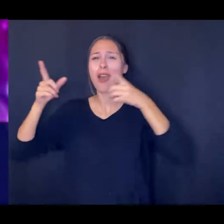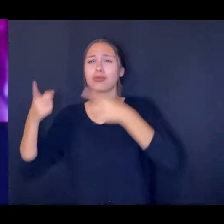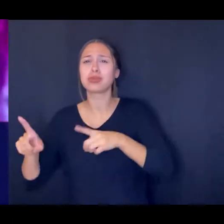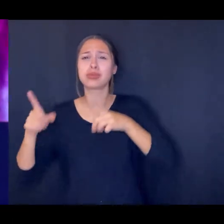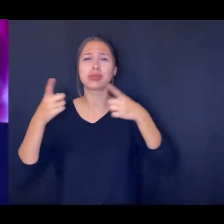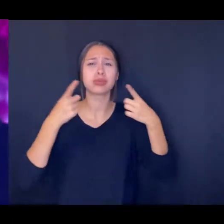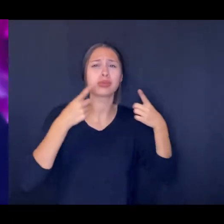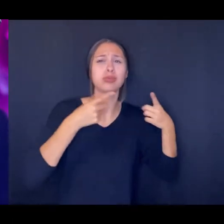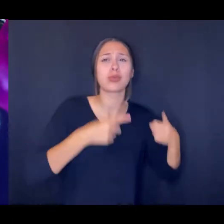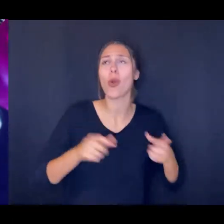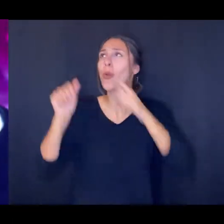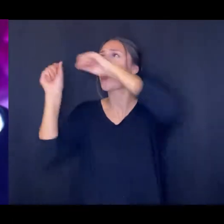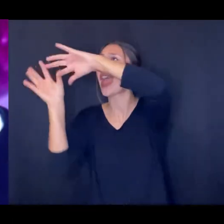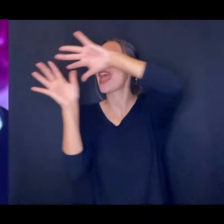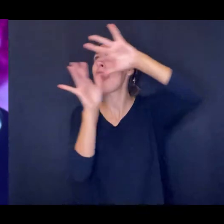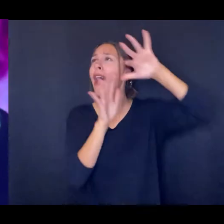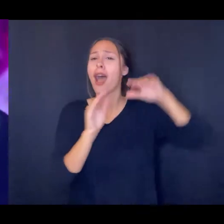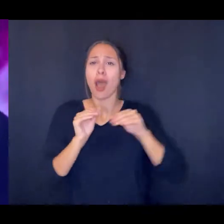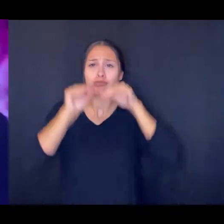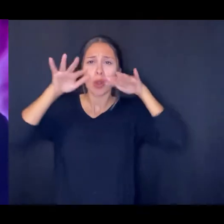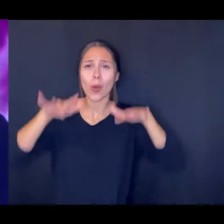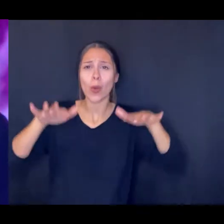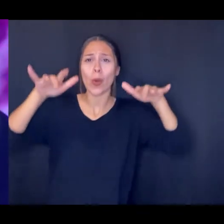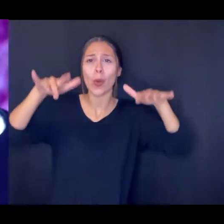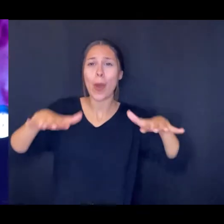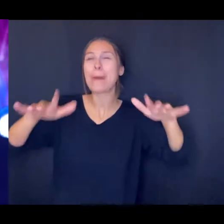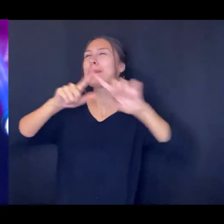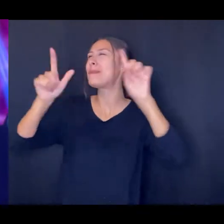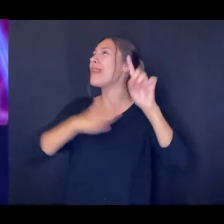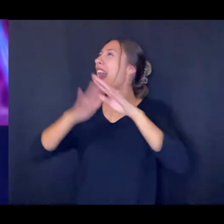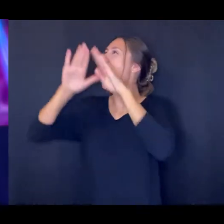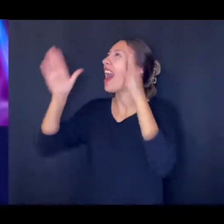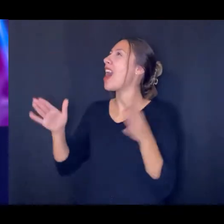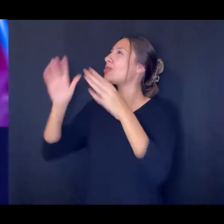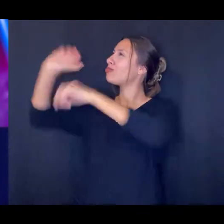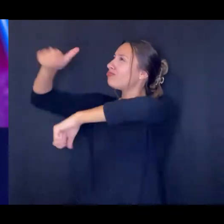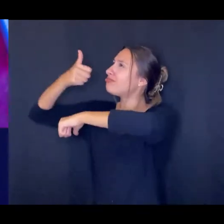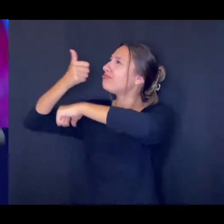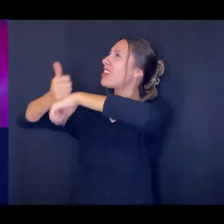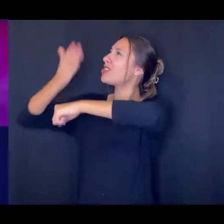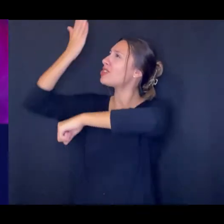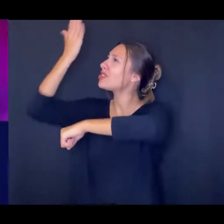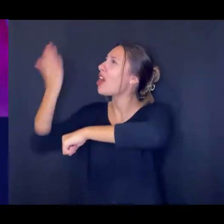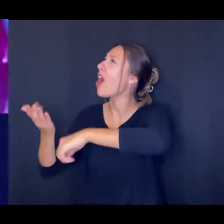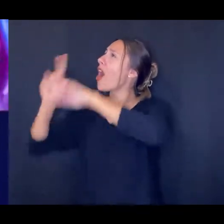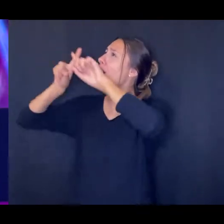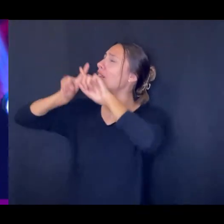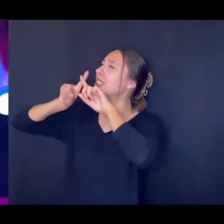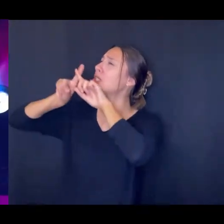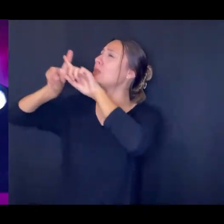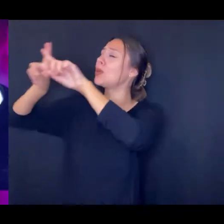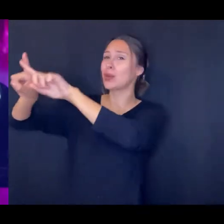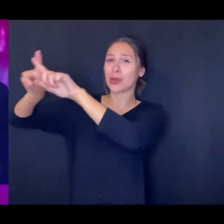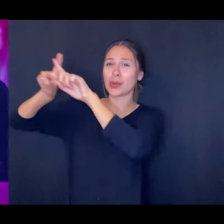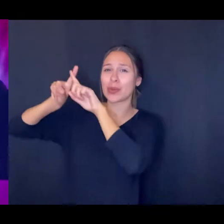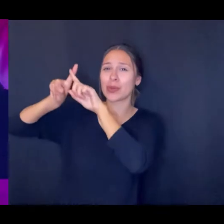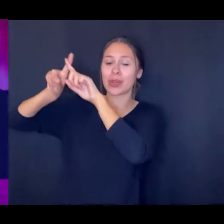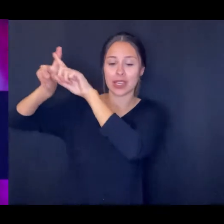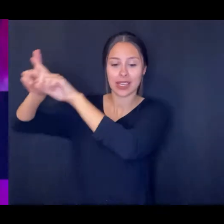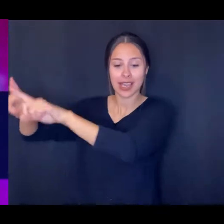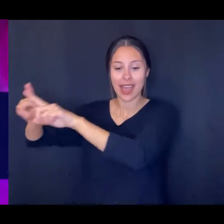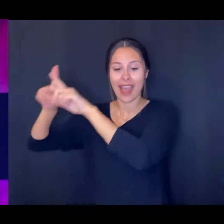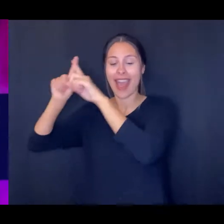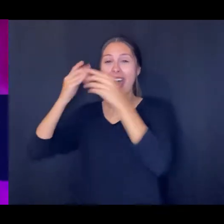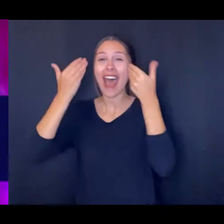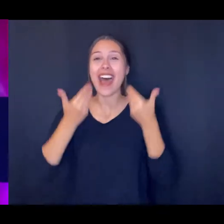Standing on the rock, Jesus. And wind blew, but my house was built